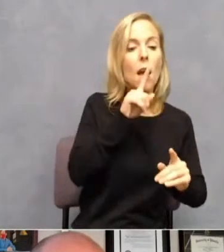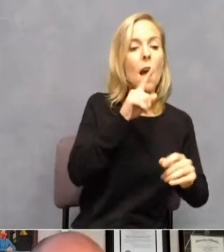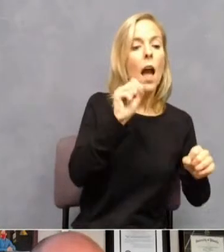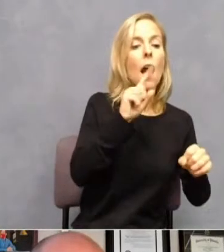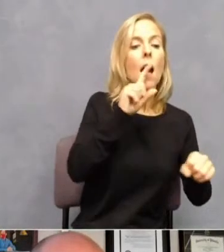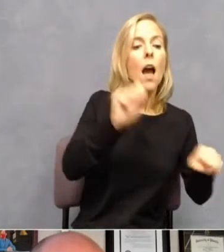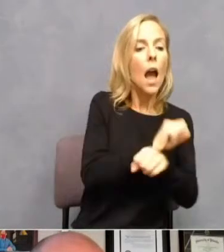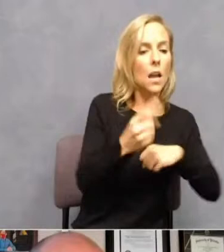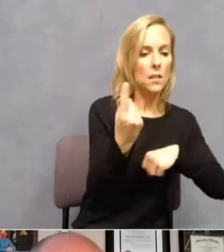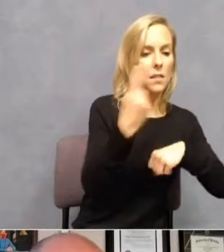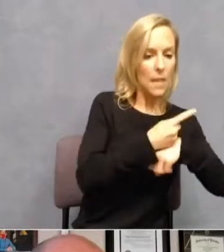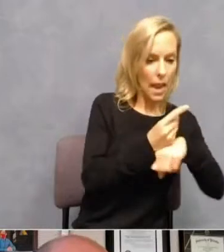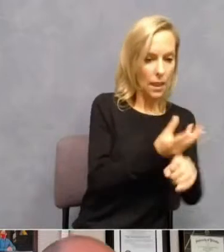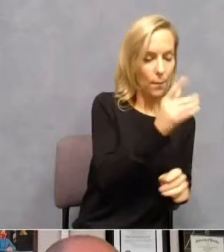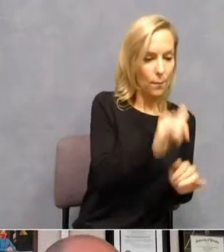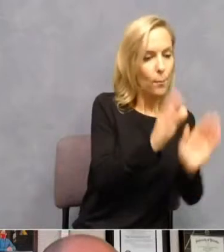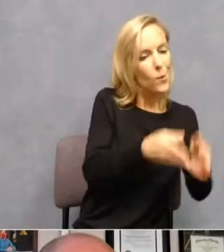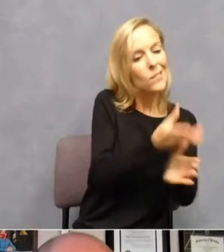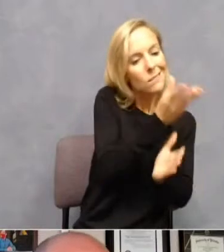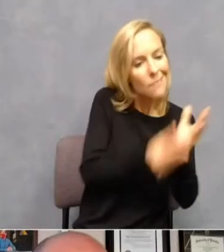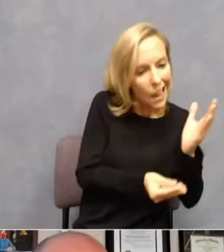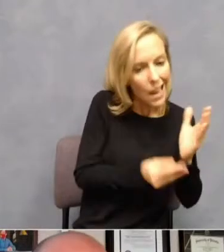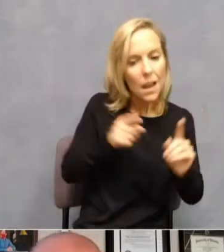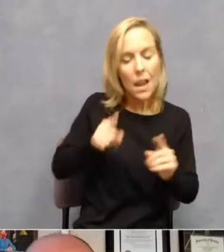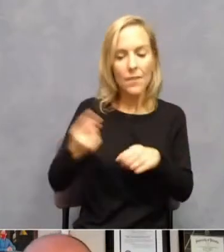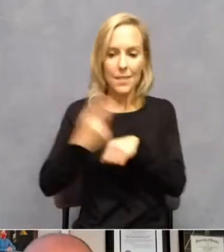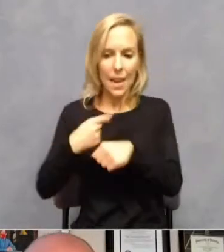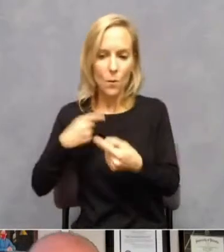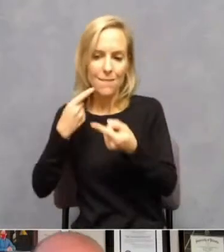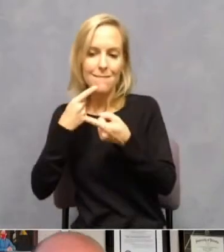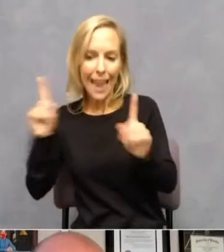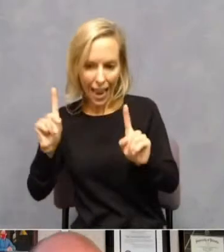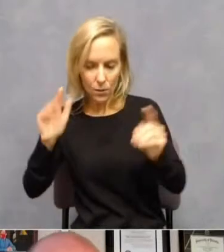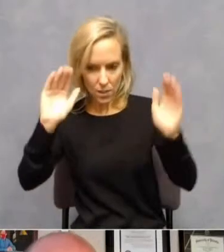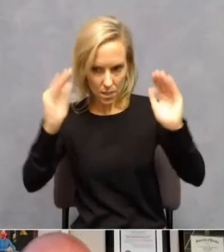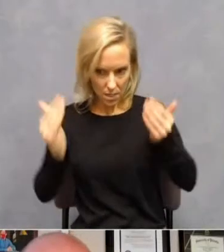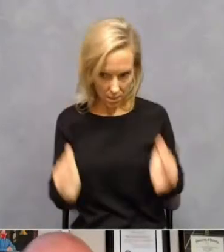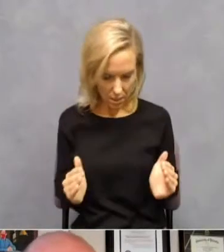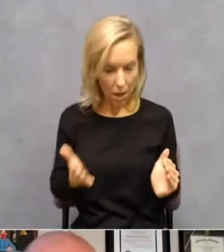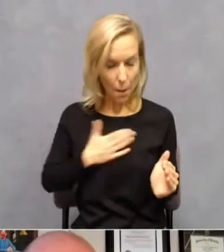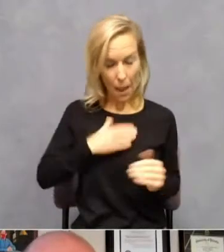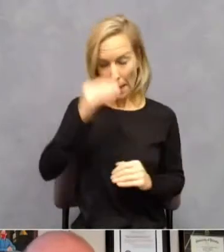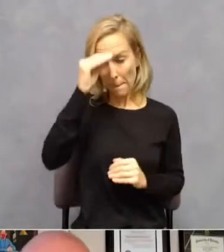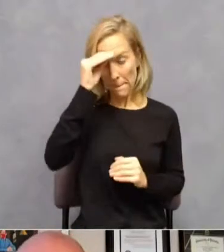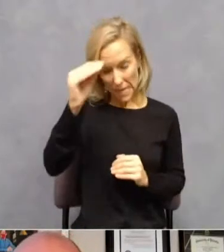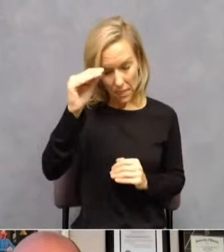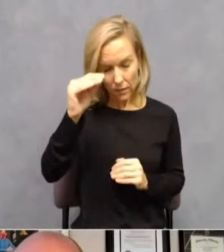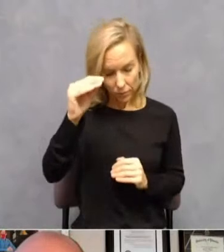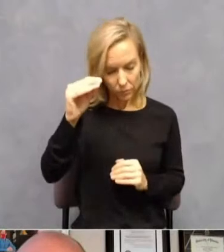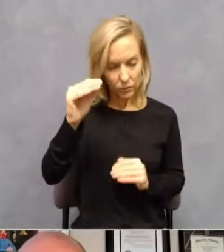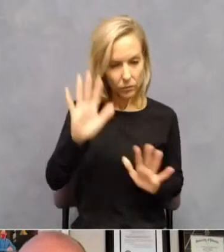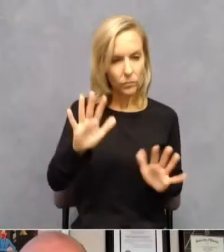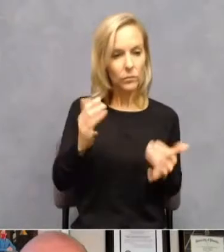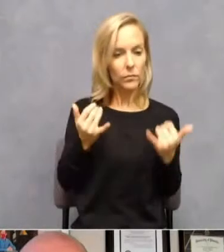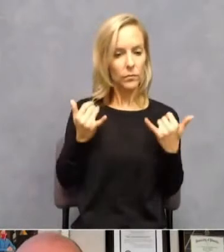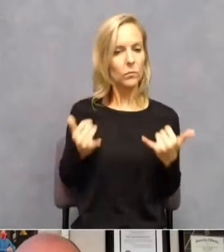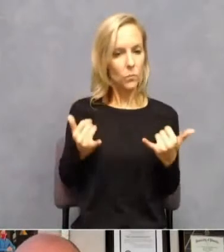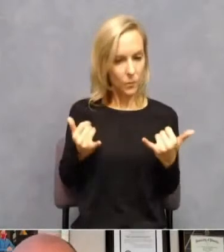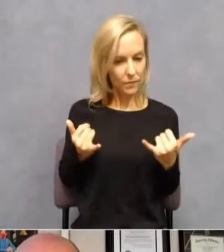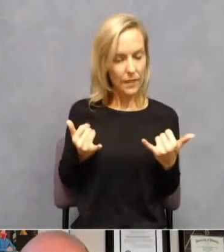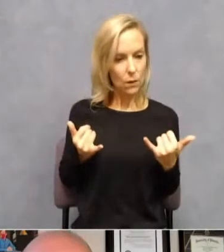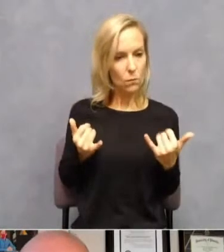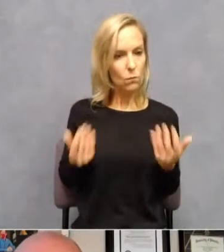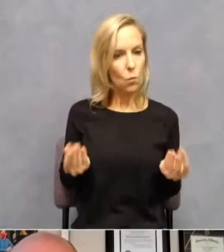the date we announce them. And it's my opinion and my belief that now that we are well into this,